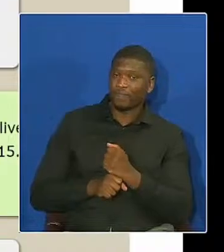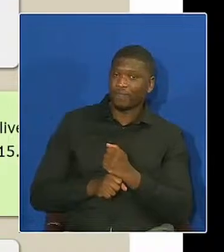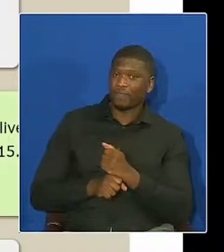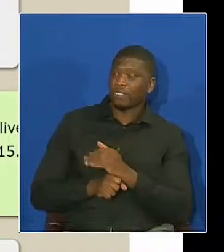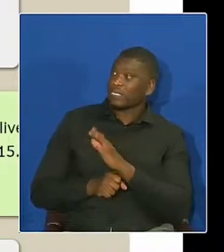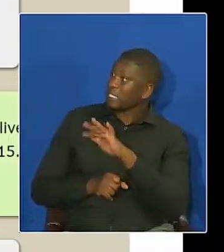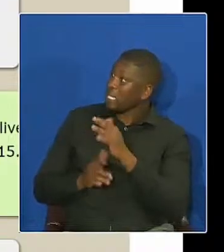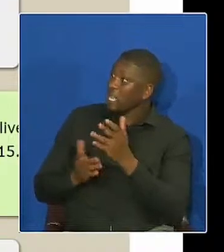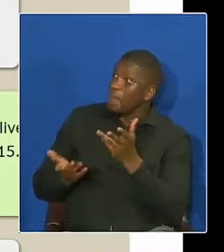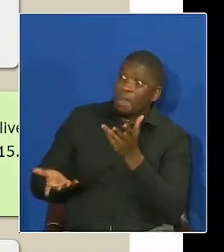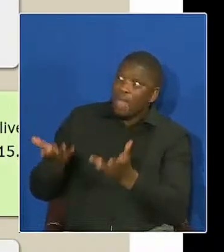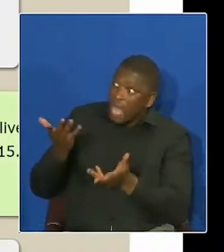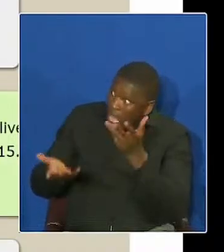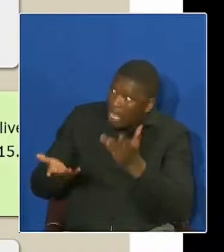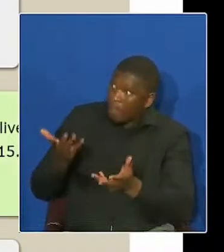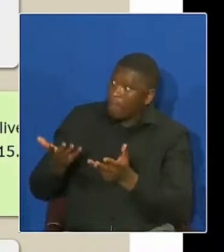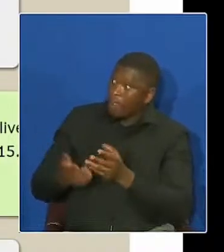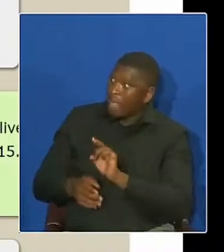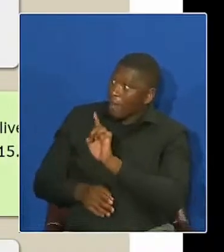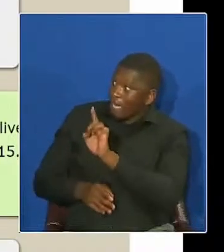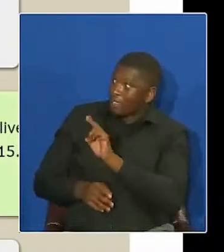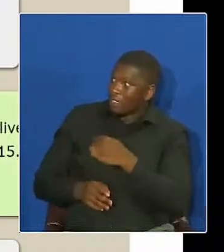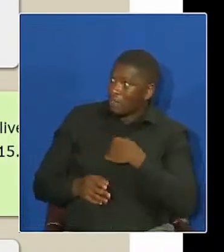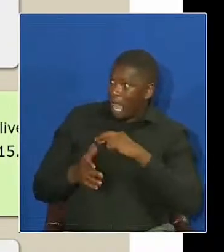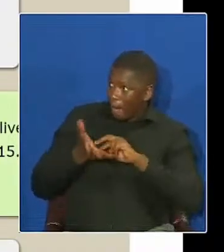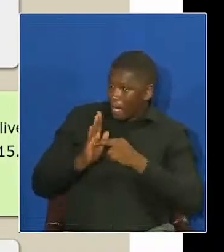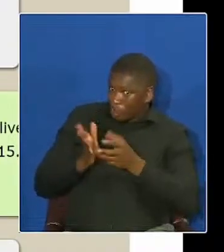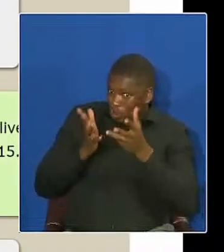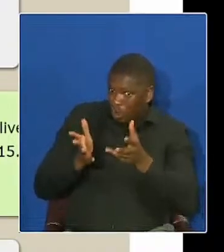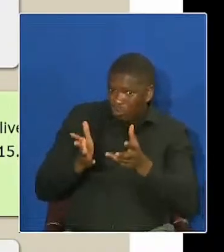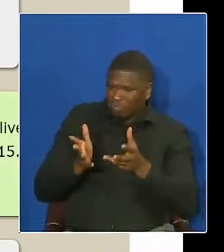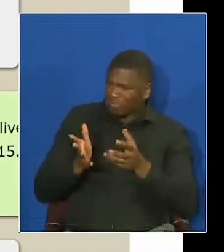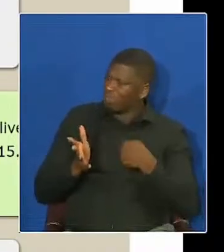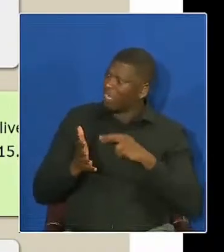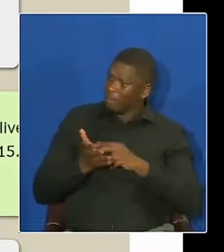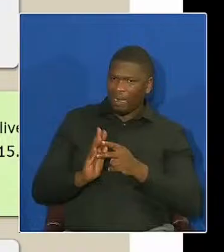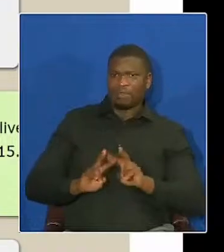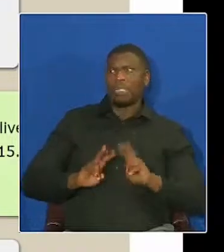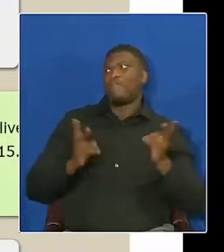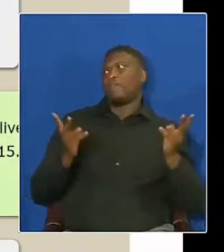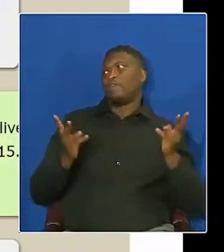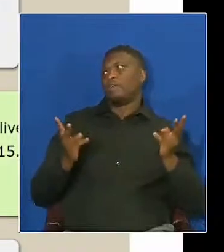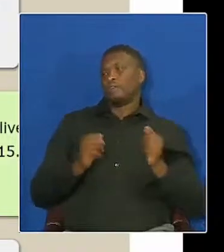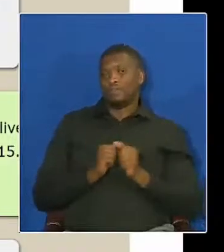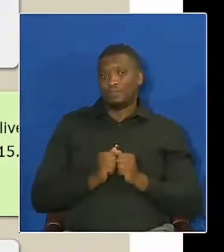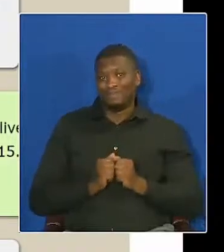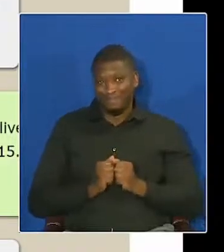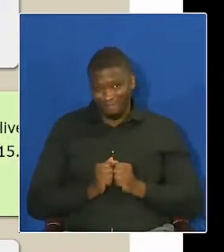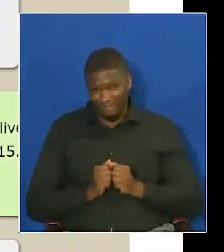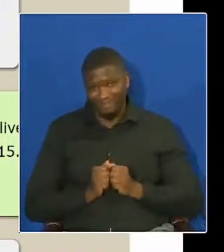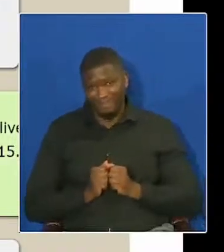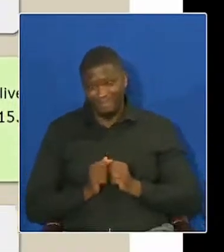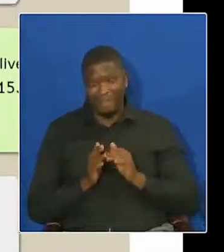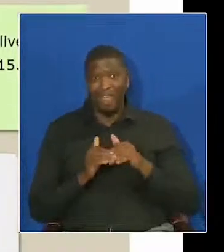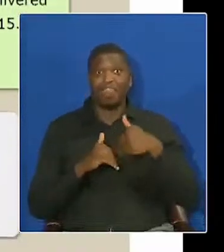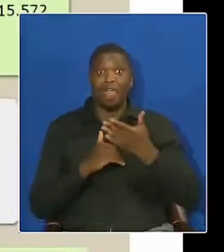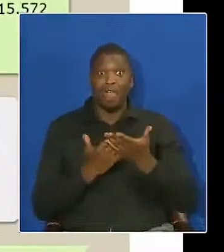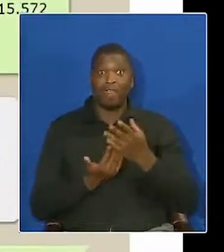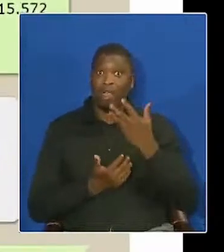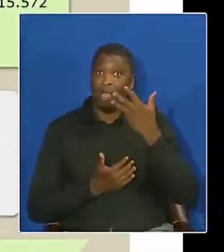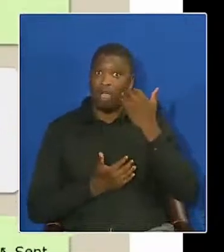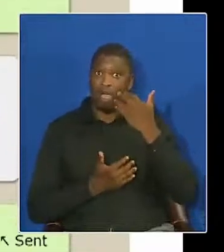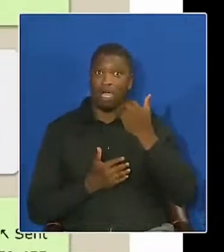says, maybe, but that is not my plan. And then Mr.